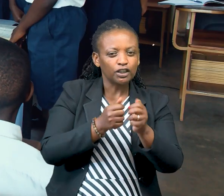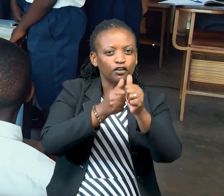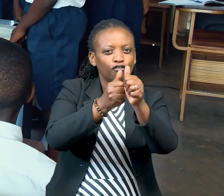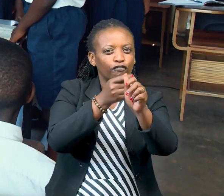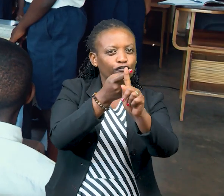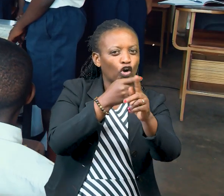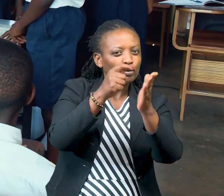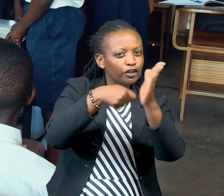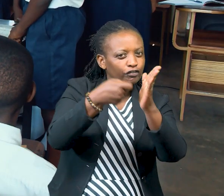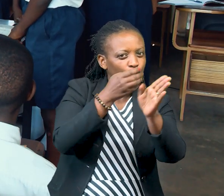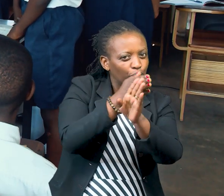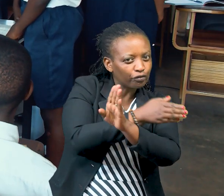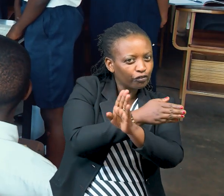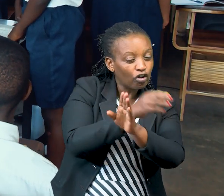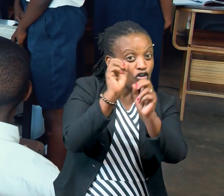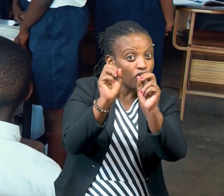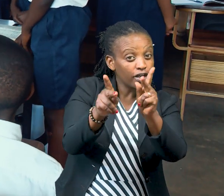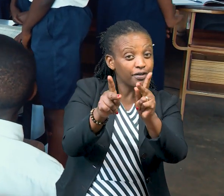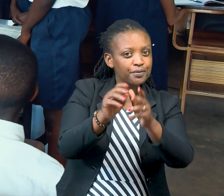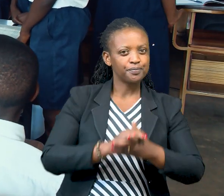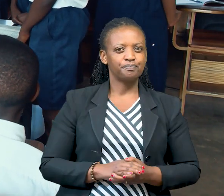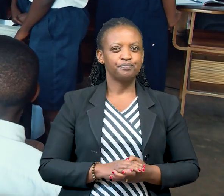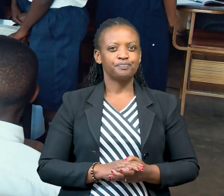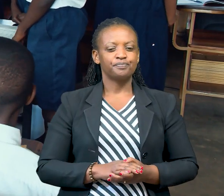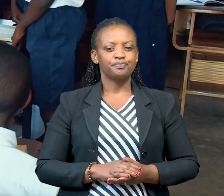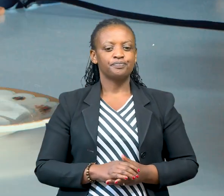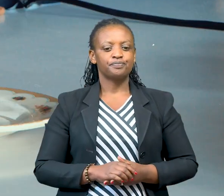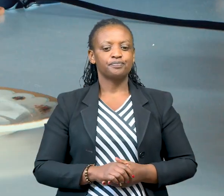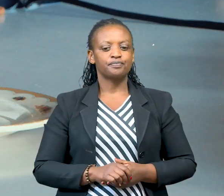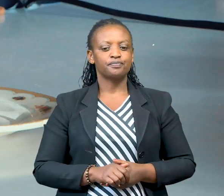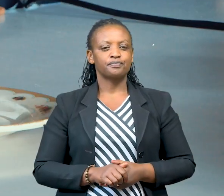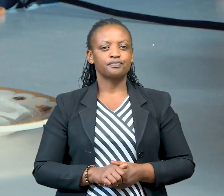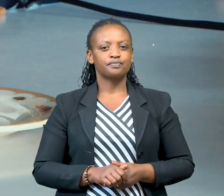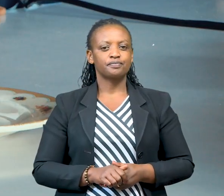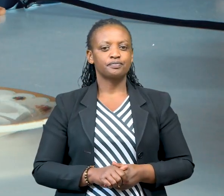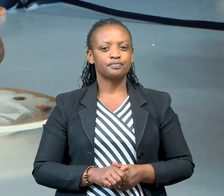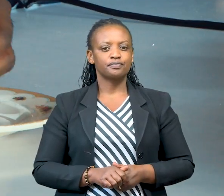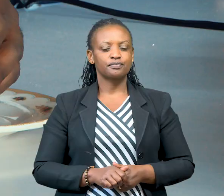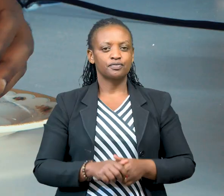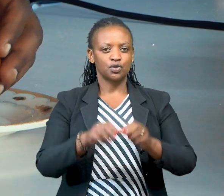path that we followed from the video. Is that okay? Yes.